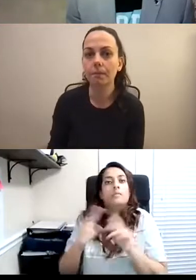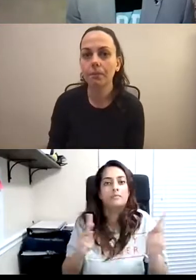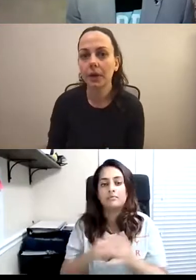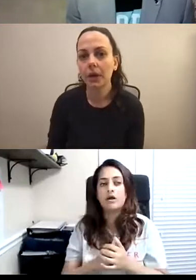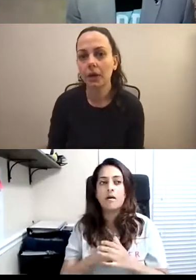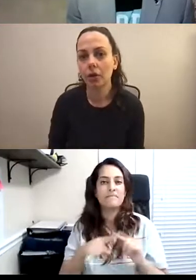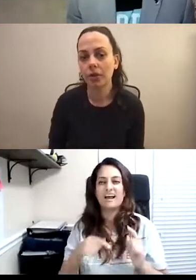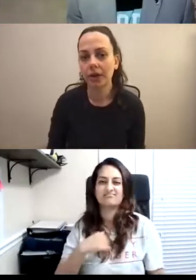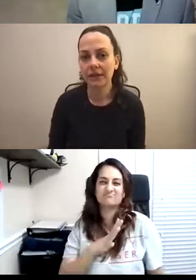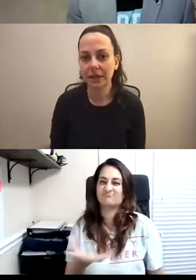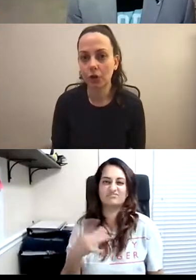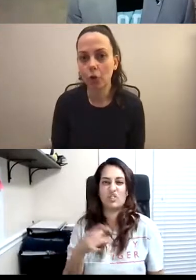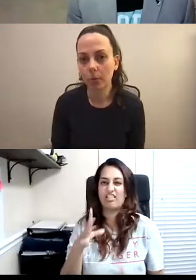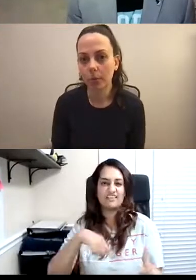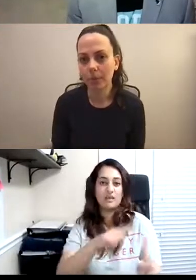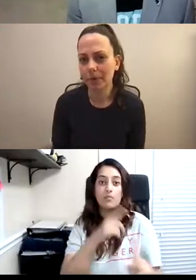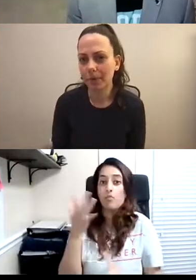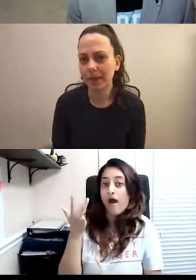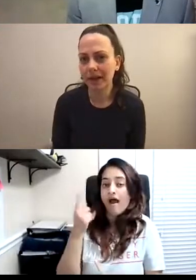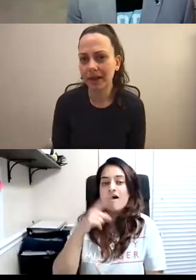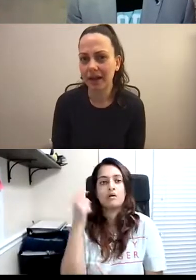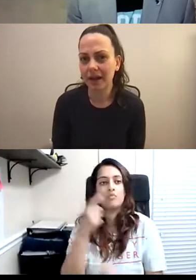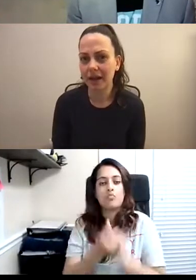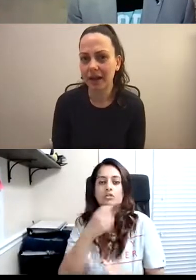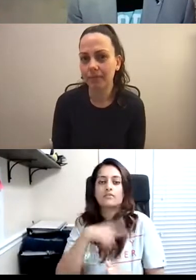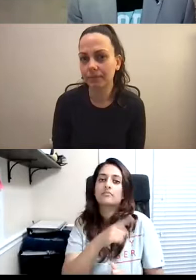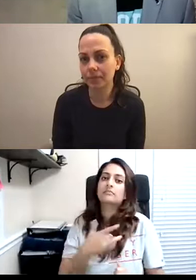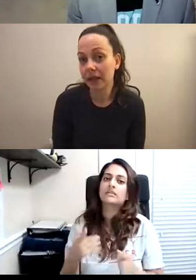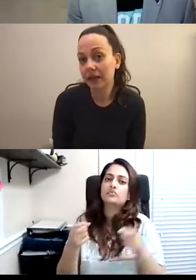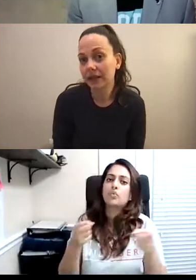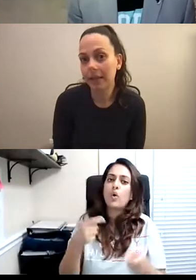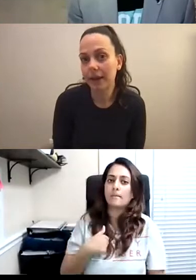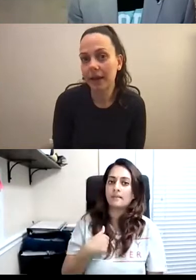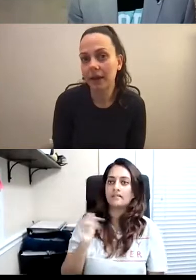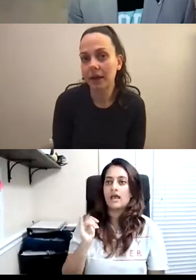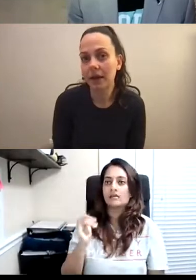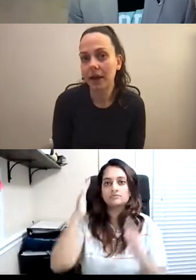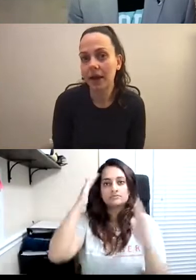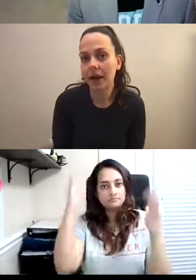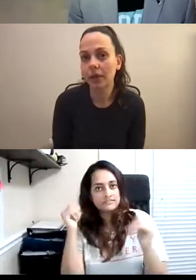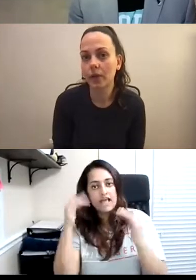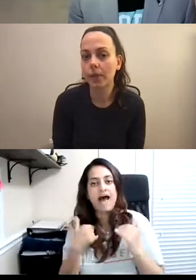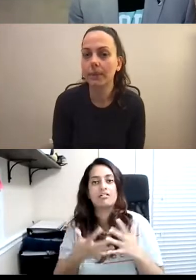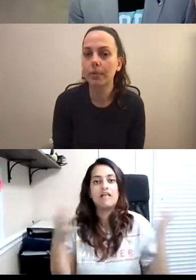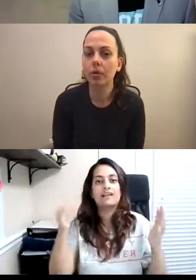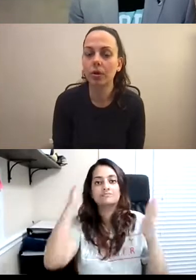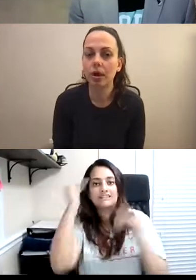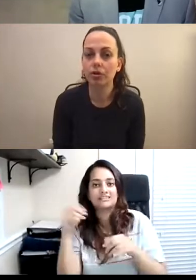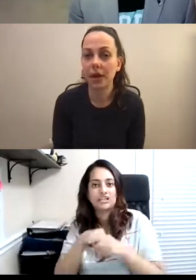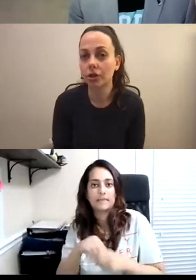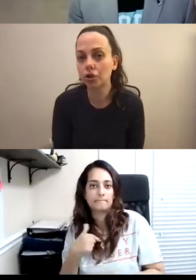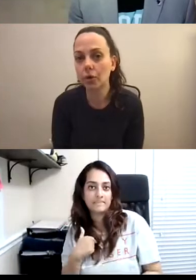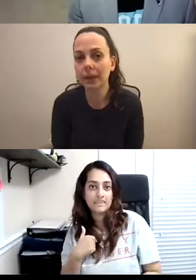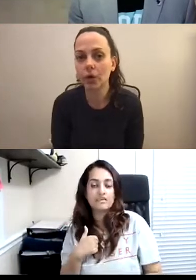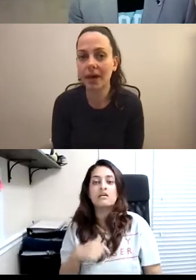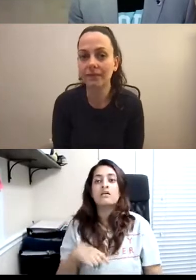where they're considered normal people, but I'm not like them. And I don't like when people try